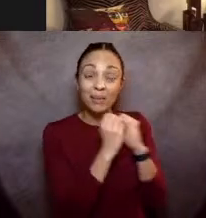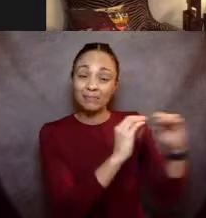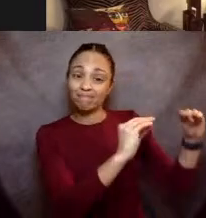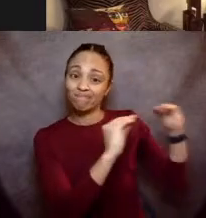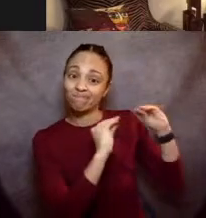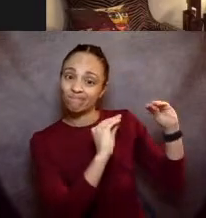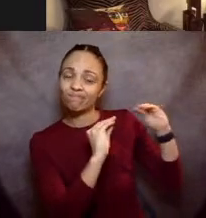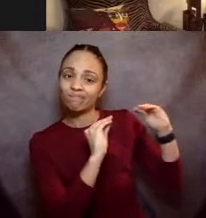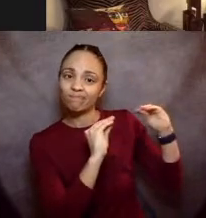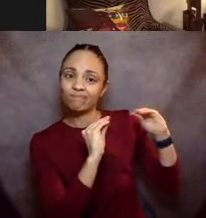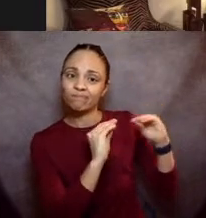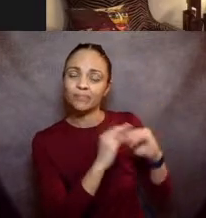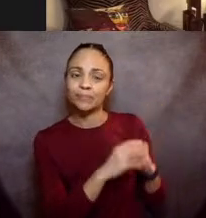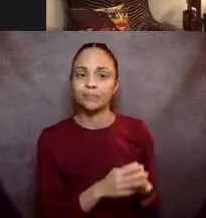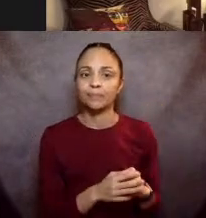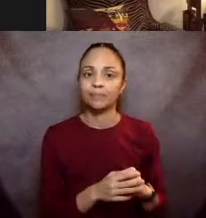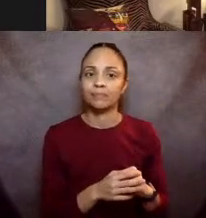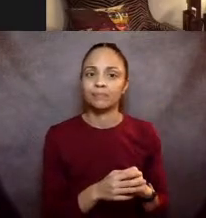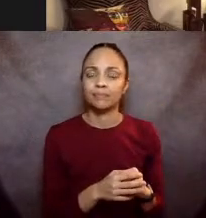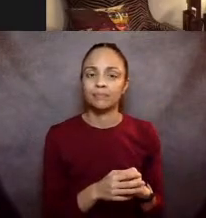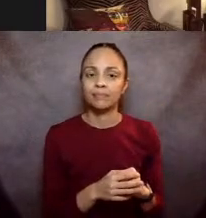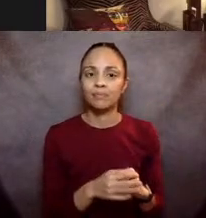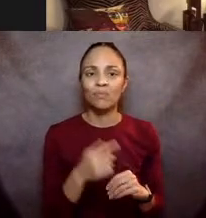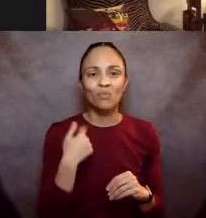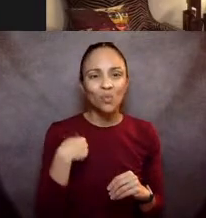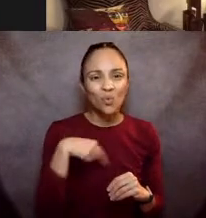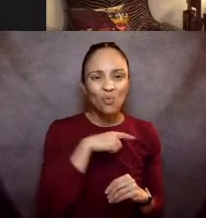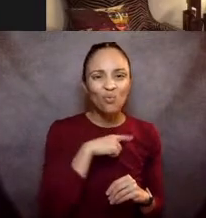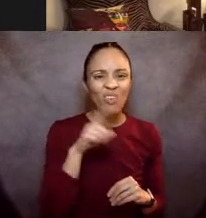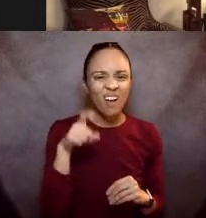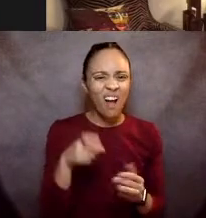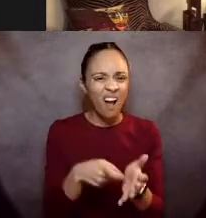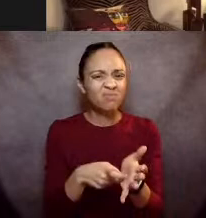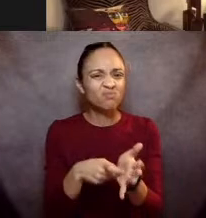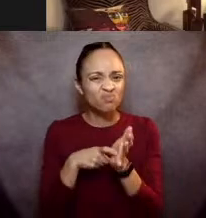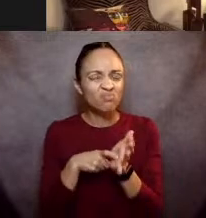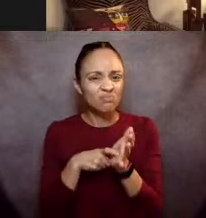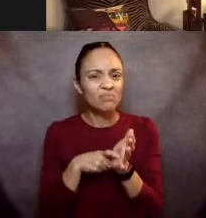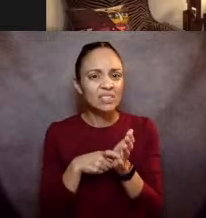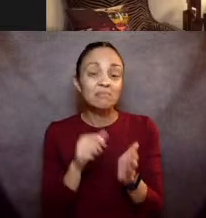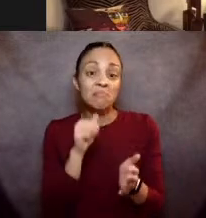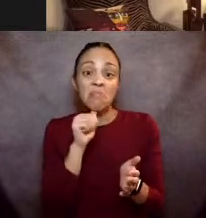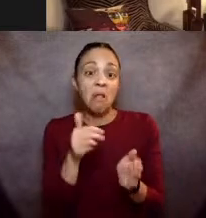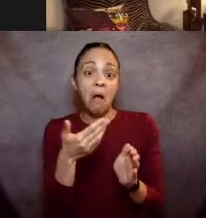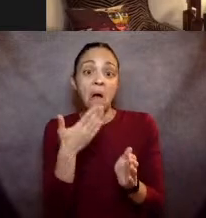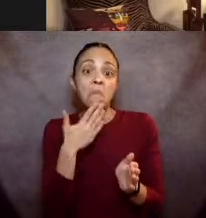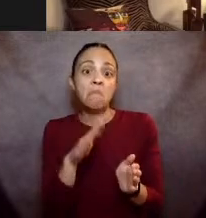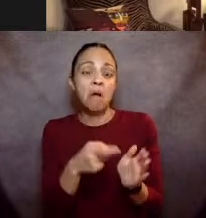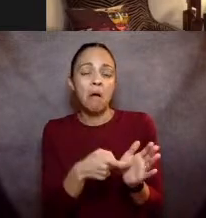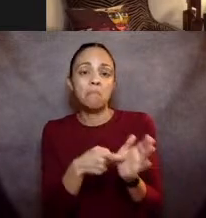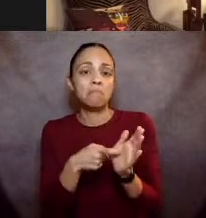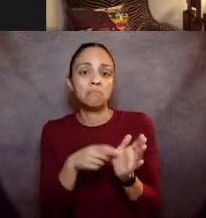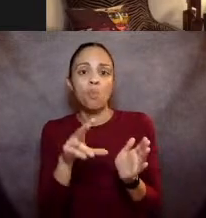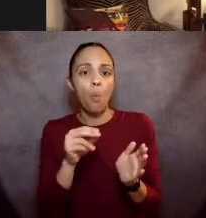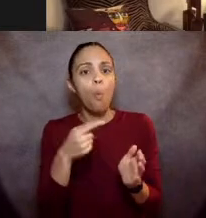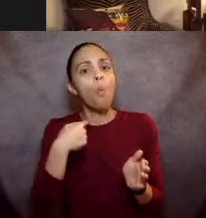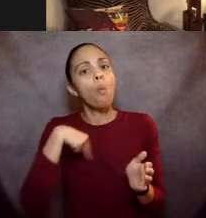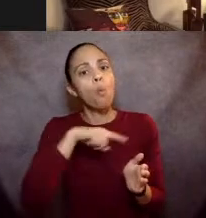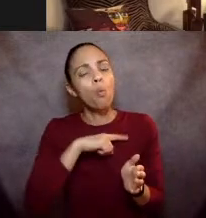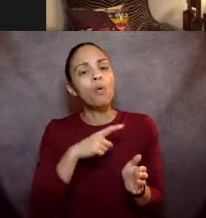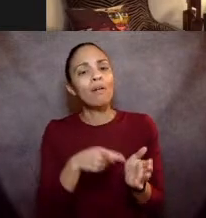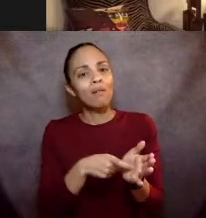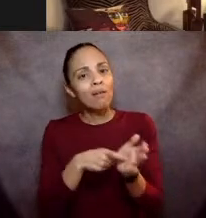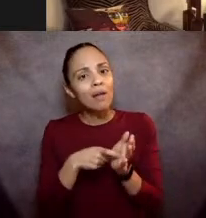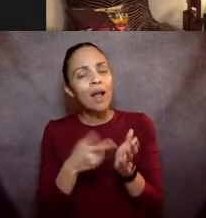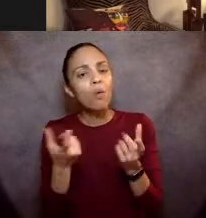But it's not a bad obligation. It's a sense of passing down or passing the torch to the